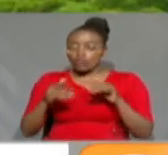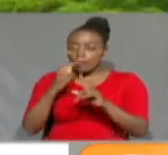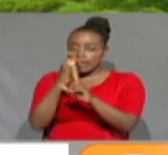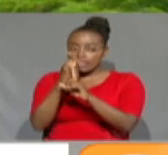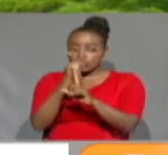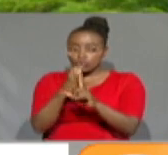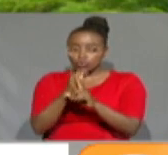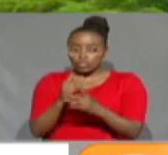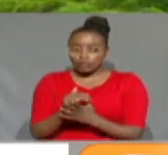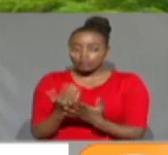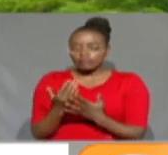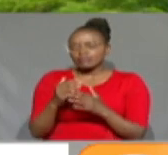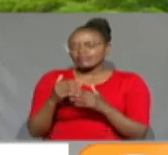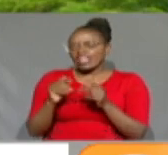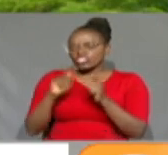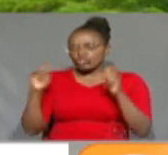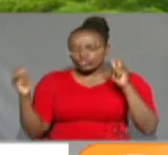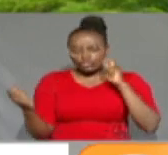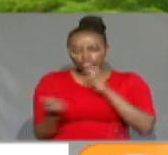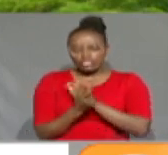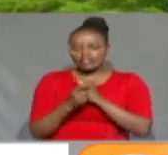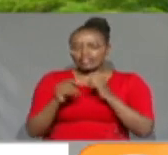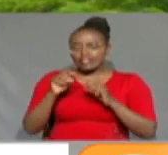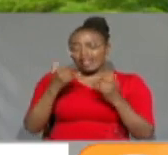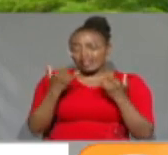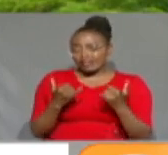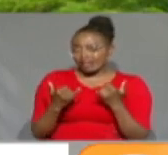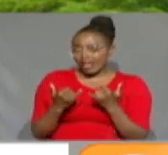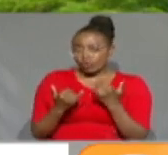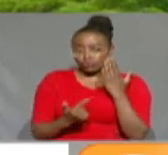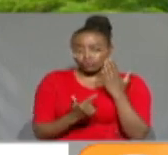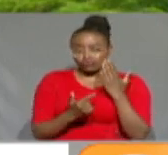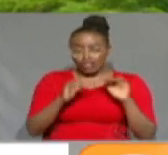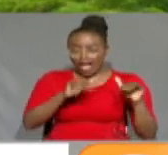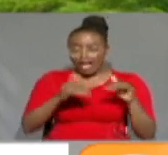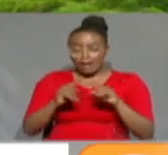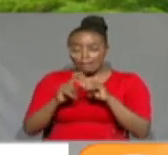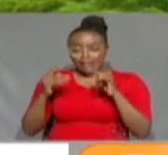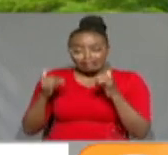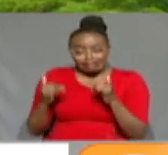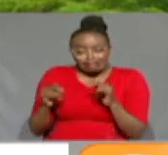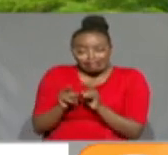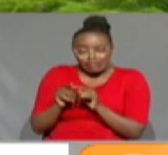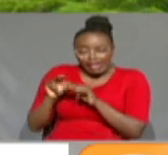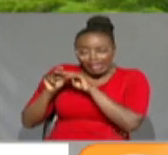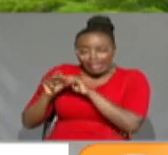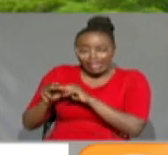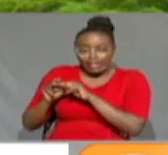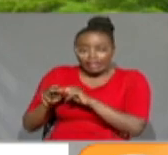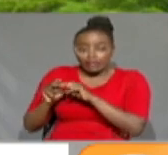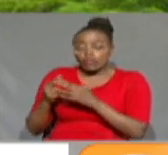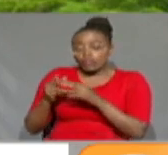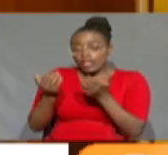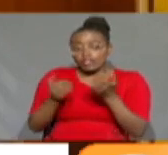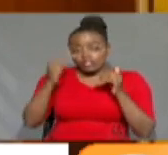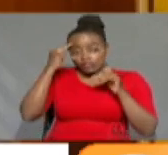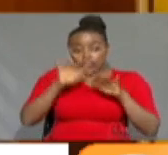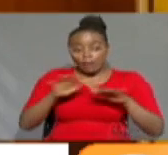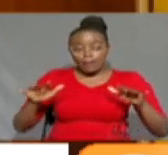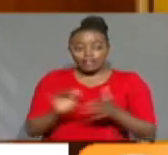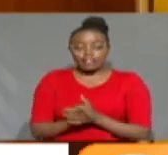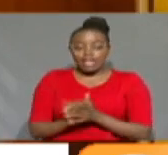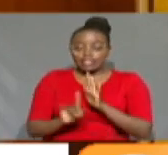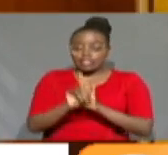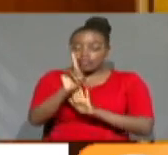been touted as a game changer in modern agriculture, but their rollout is also dependent on the needs of the market. So we